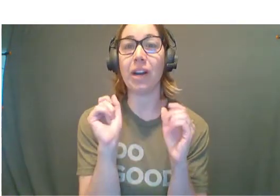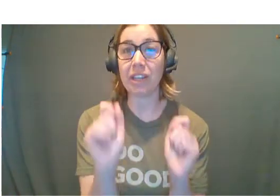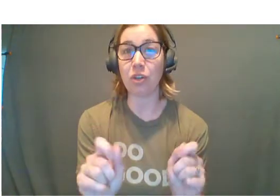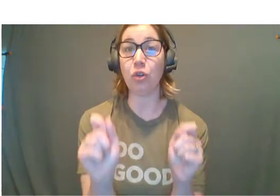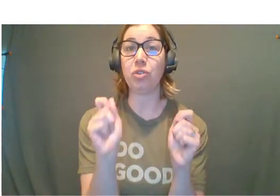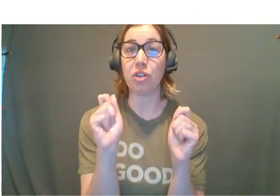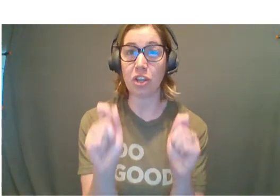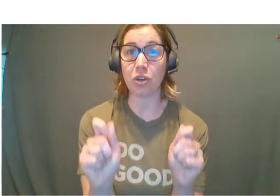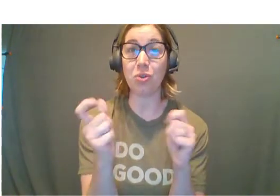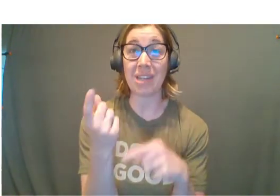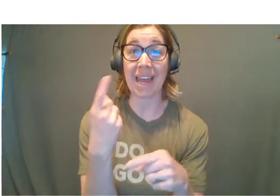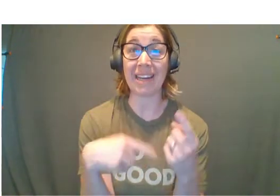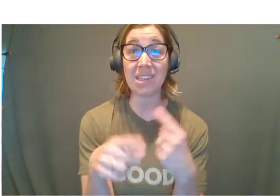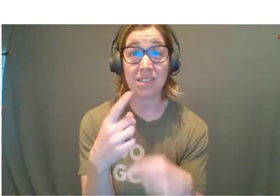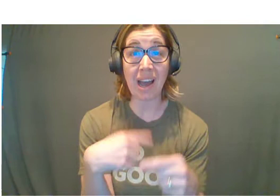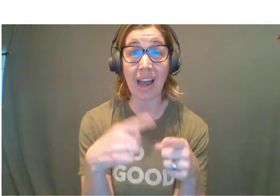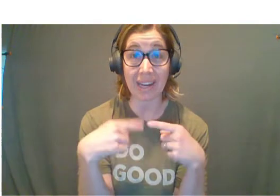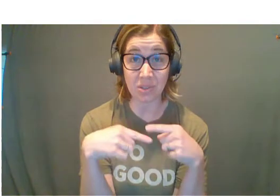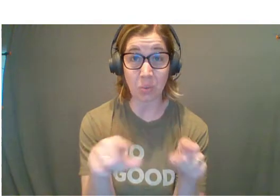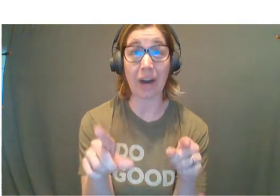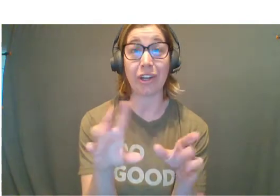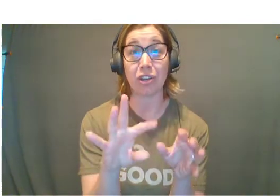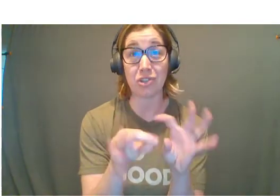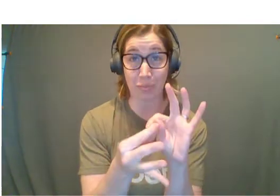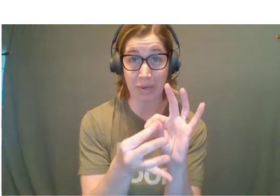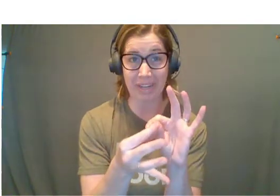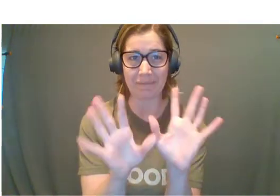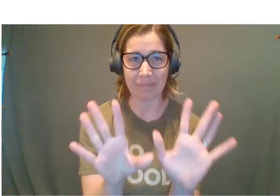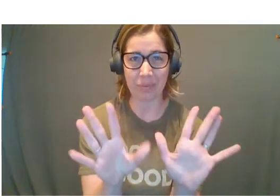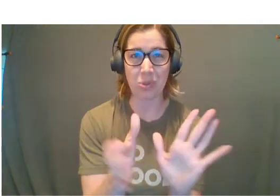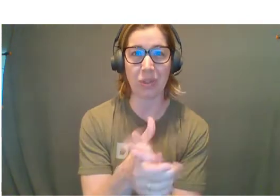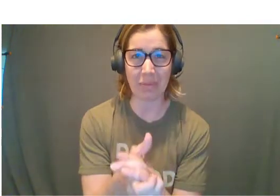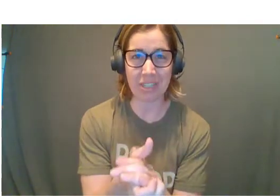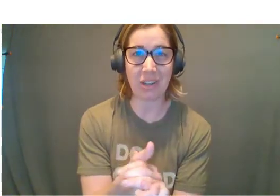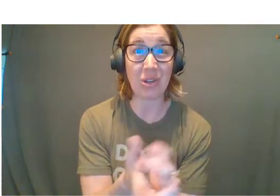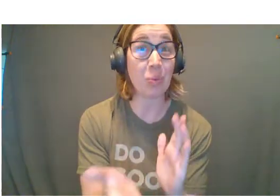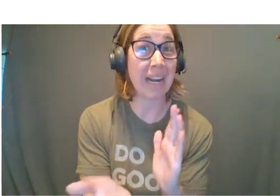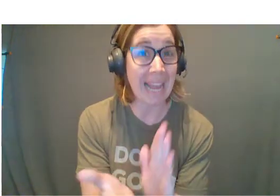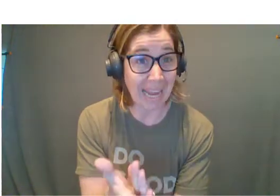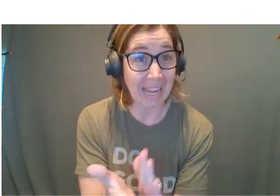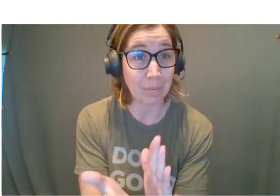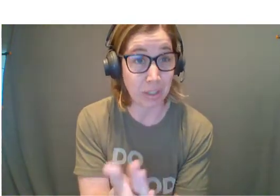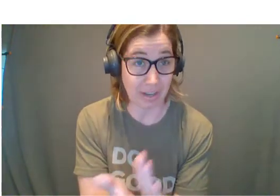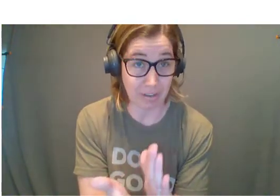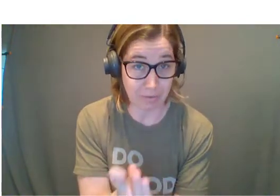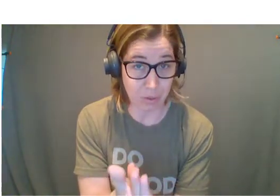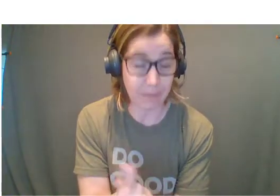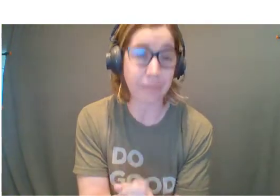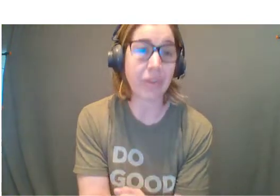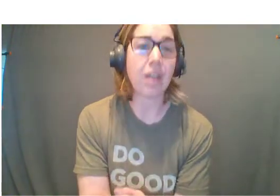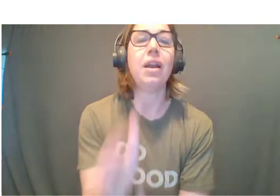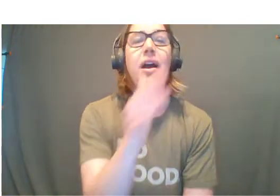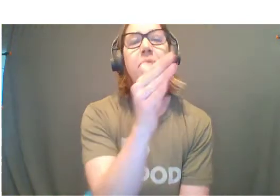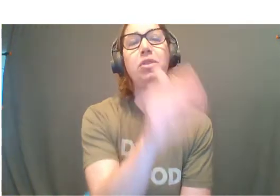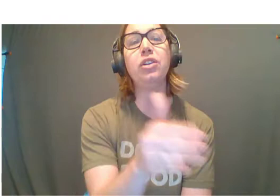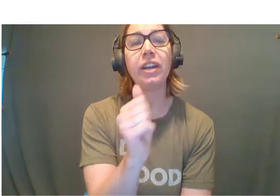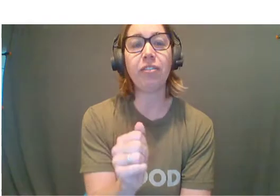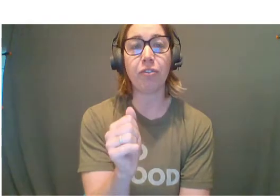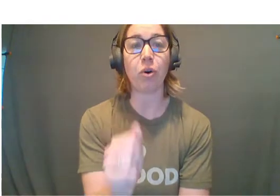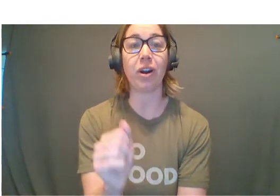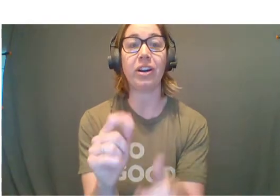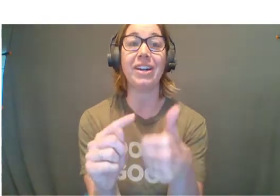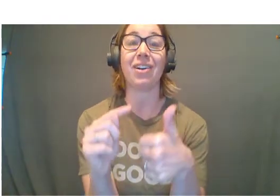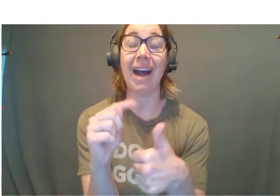don't want you to use any signs while you're interpreting. So let me tell you what I am looking for. I'm